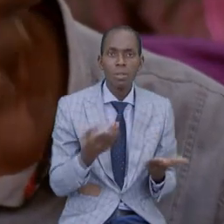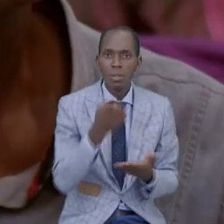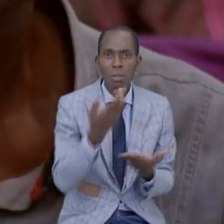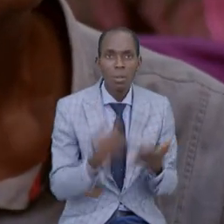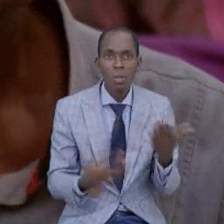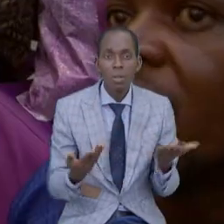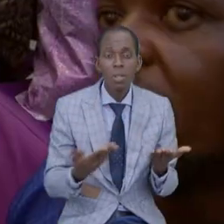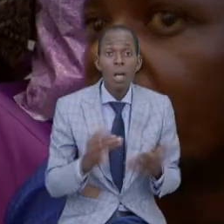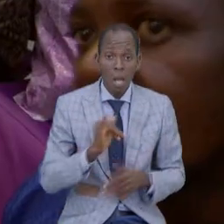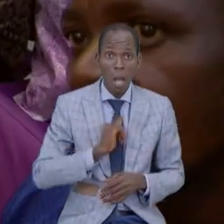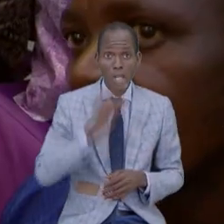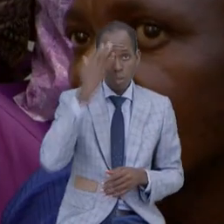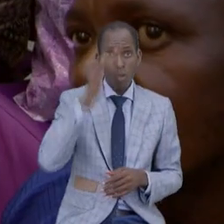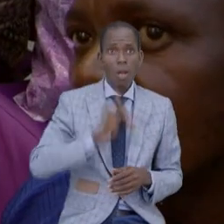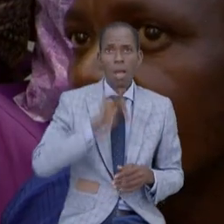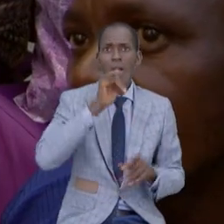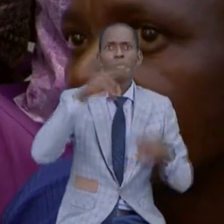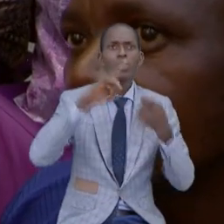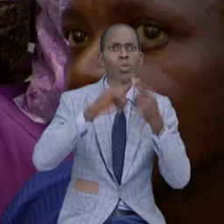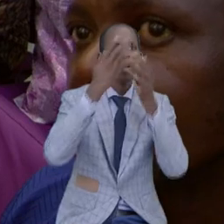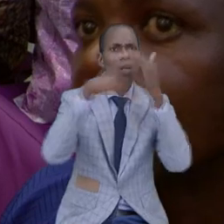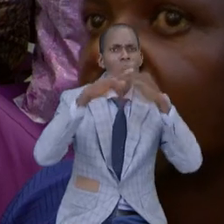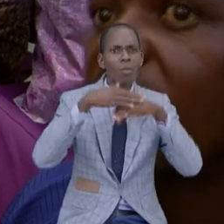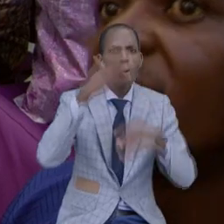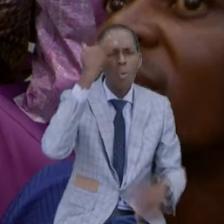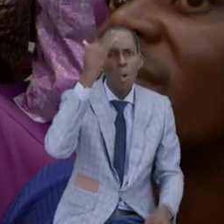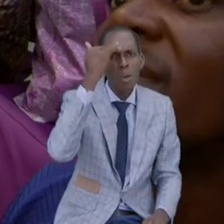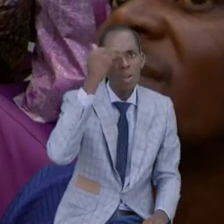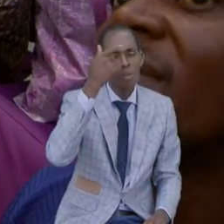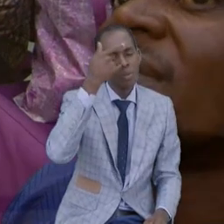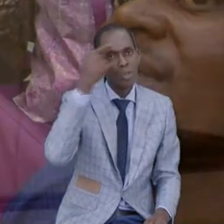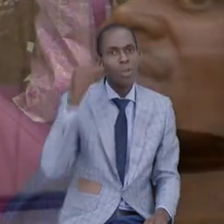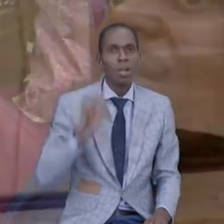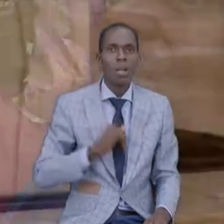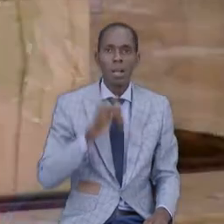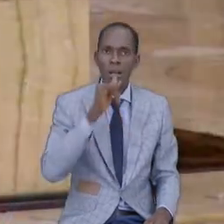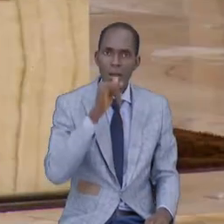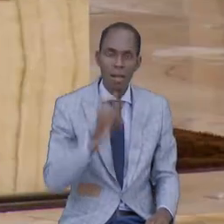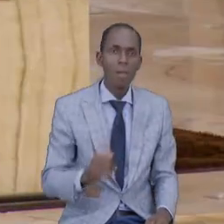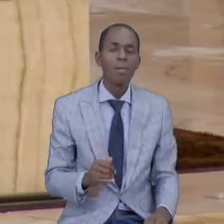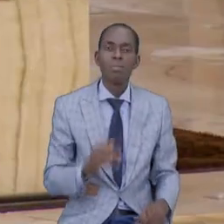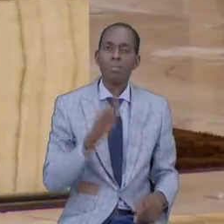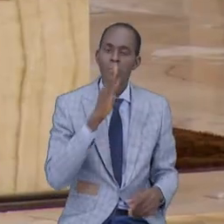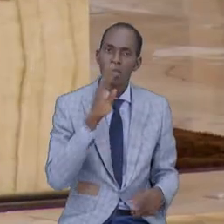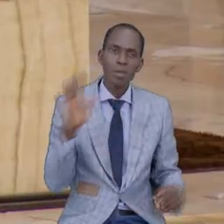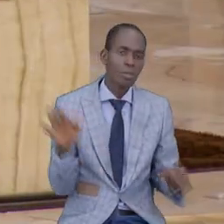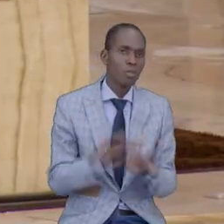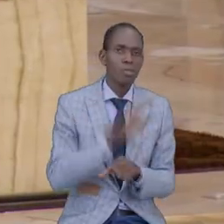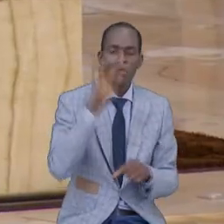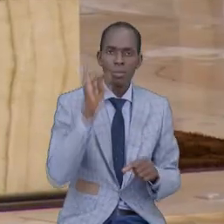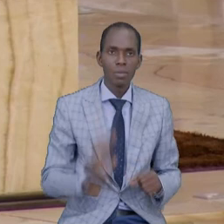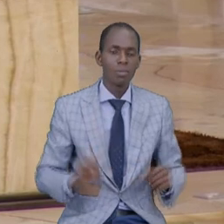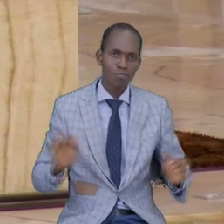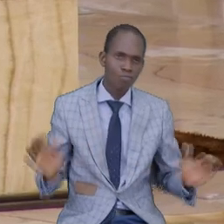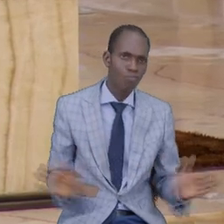I'm going to heaven. Why? Being fully persuaded that what he had promised,